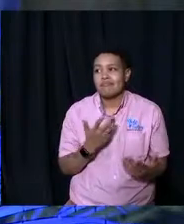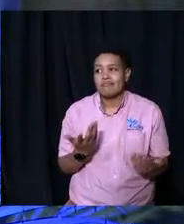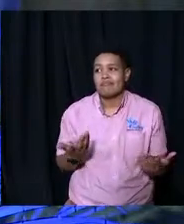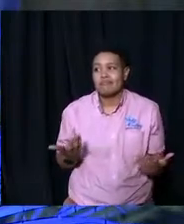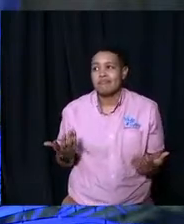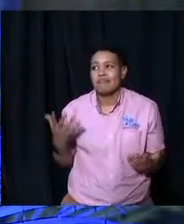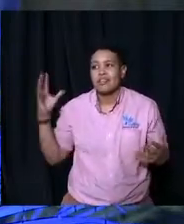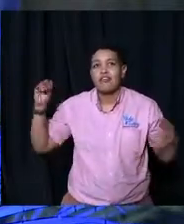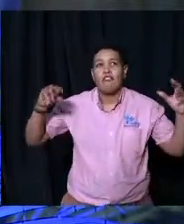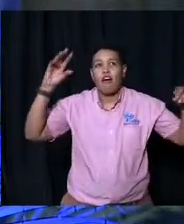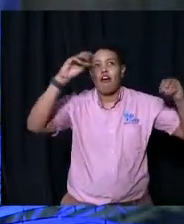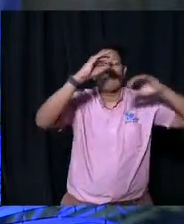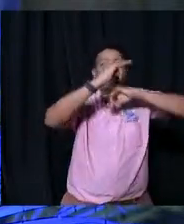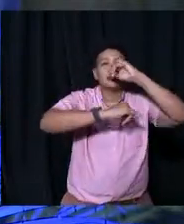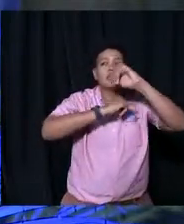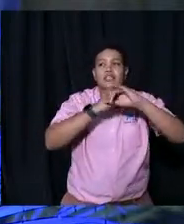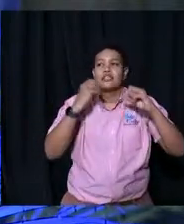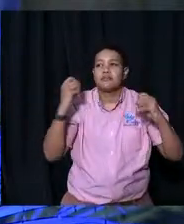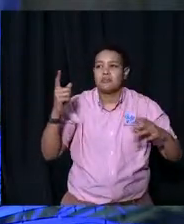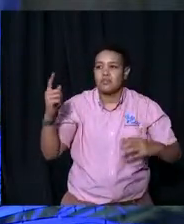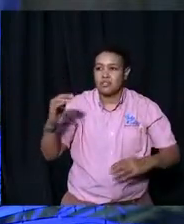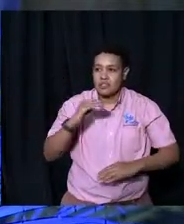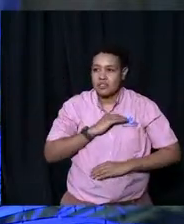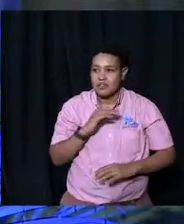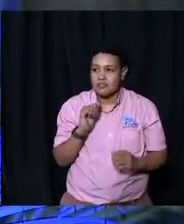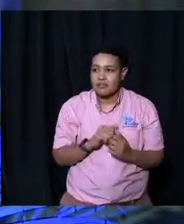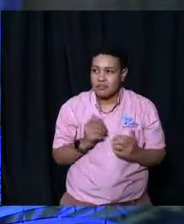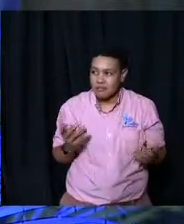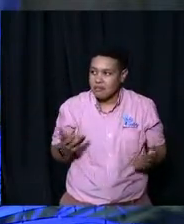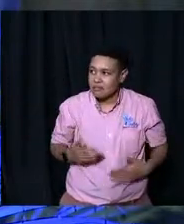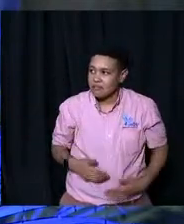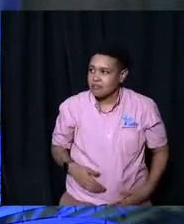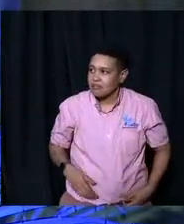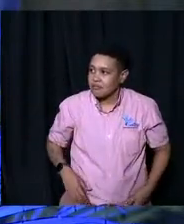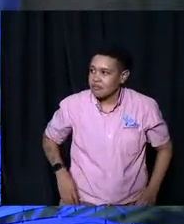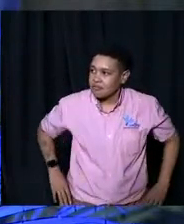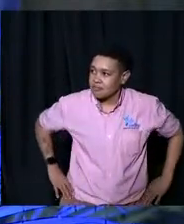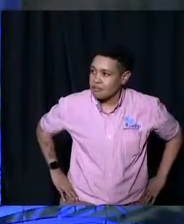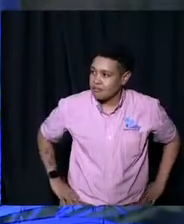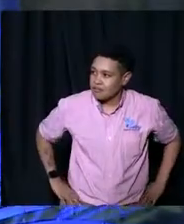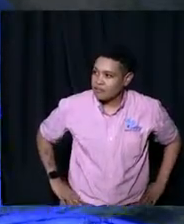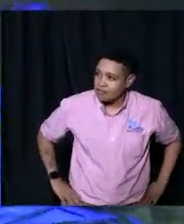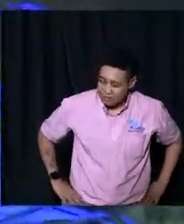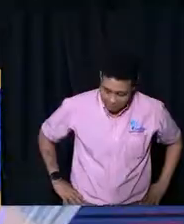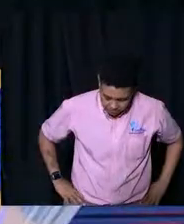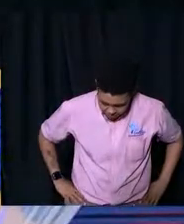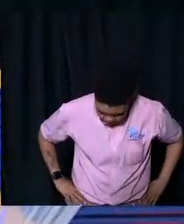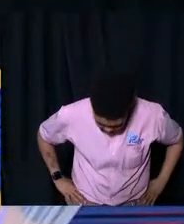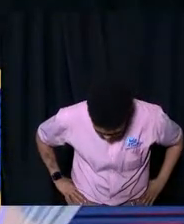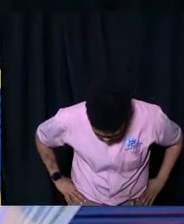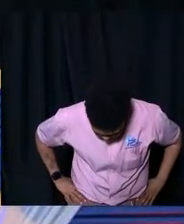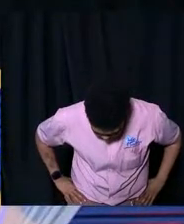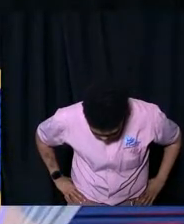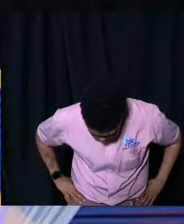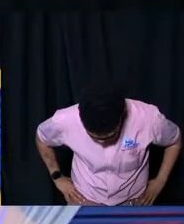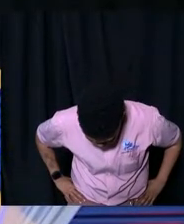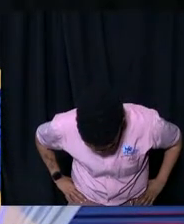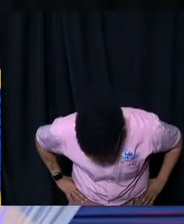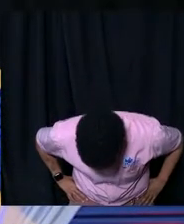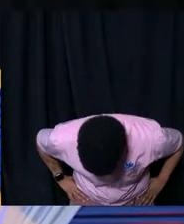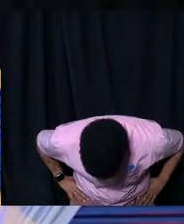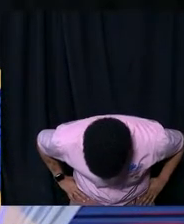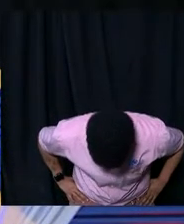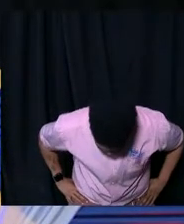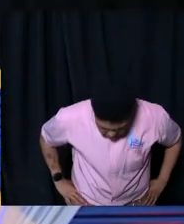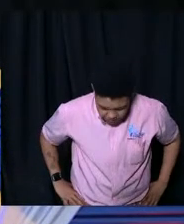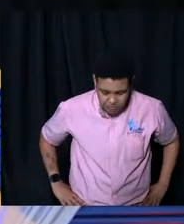we are very involved internationally. So you're satisfied with... Okay. Just to say too that it would be, Mr. Alain can speak to